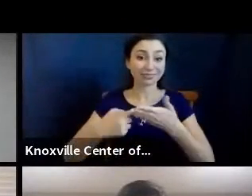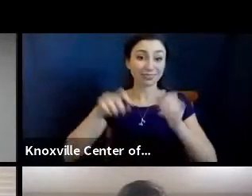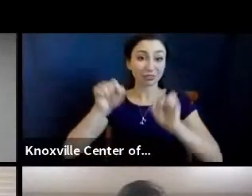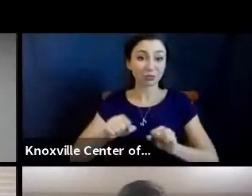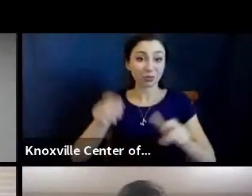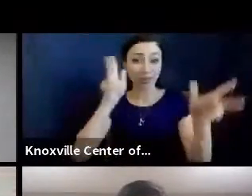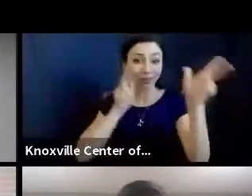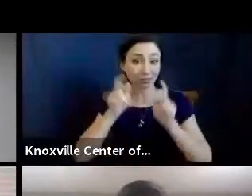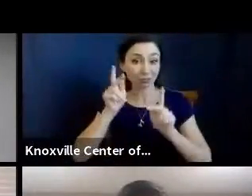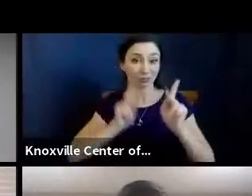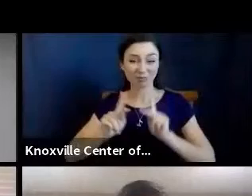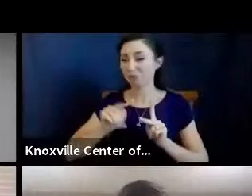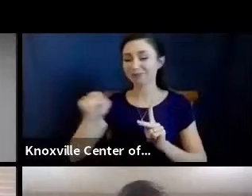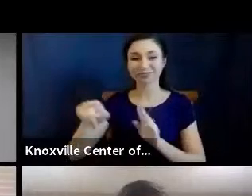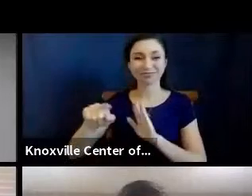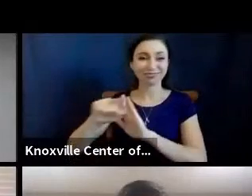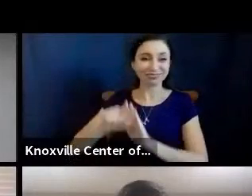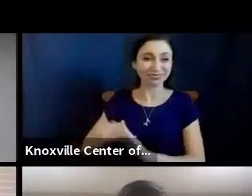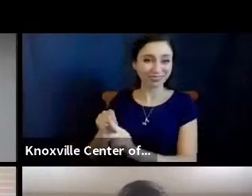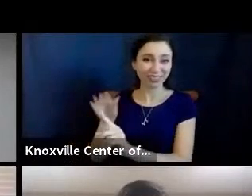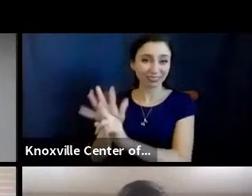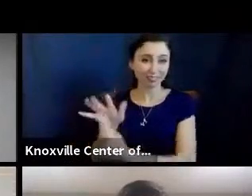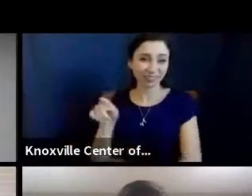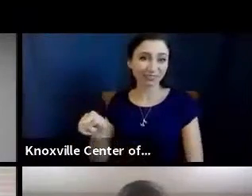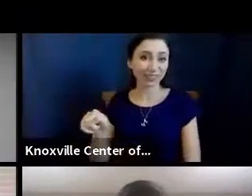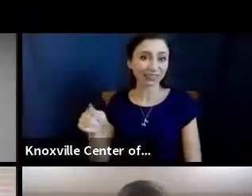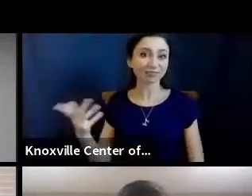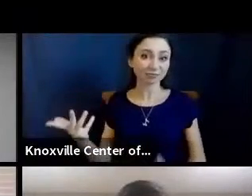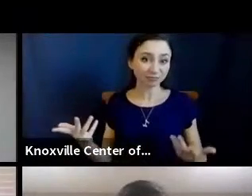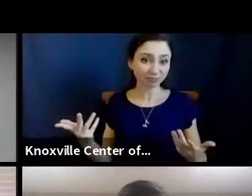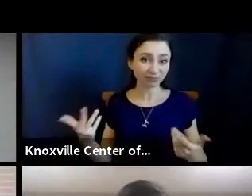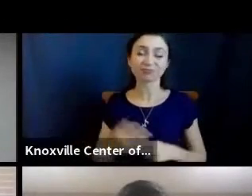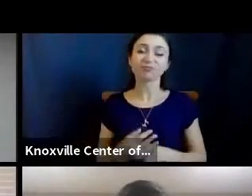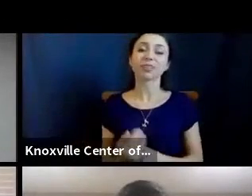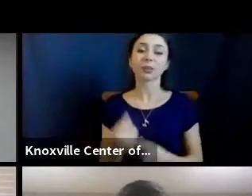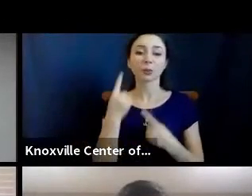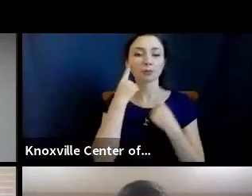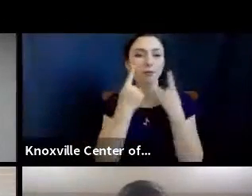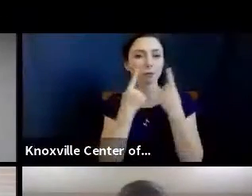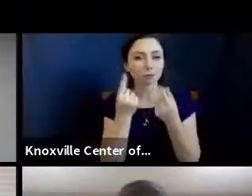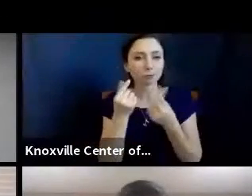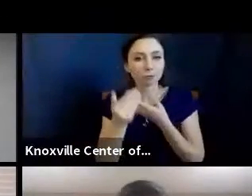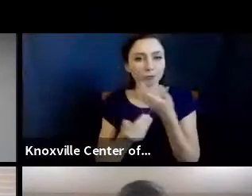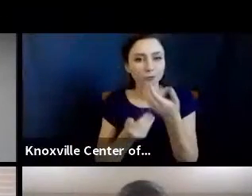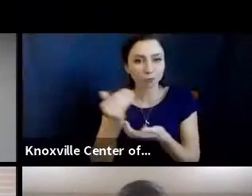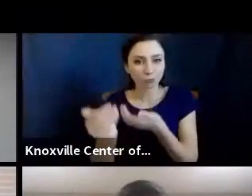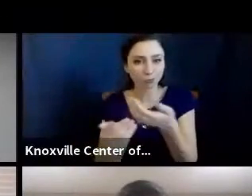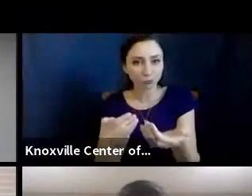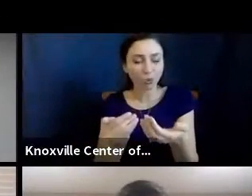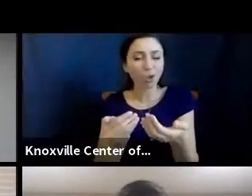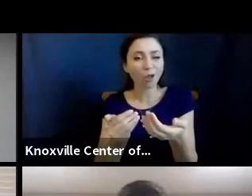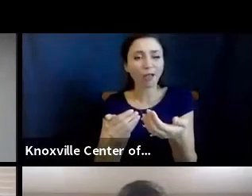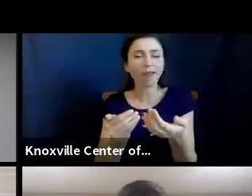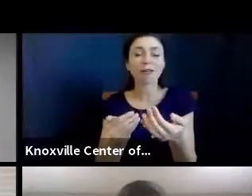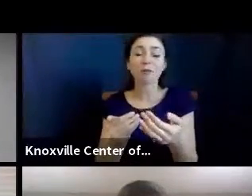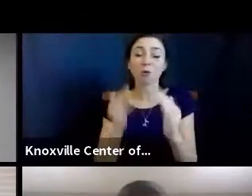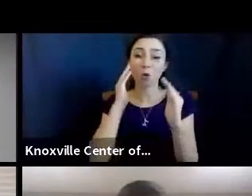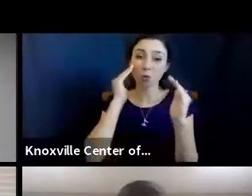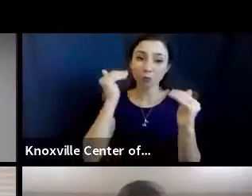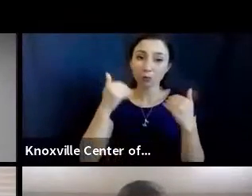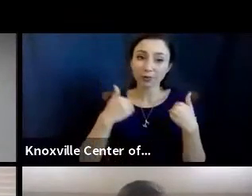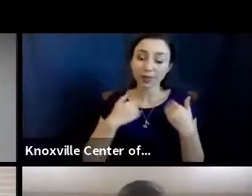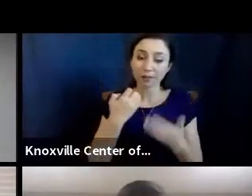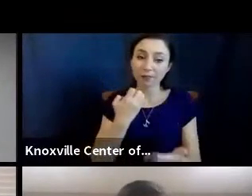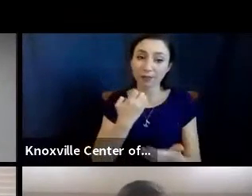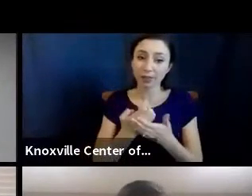have been the most adversely affected. And so when we think about what to do going forward, ideally would have evidence-based